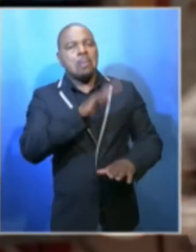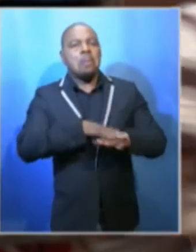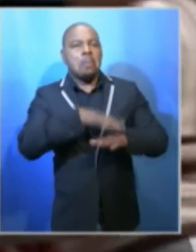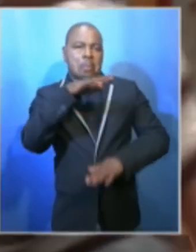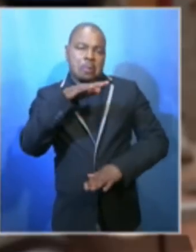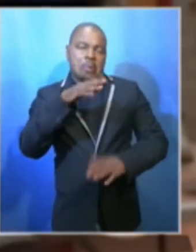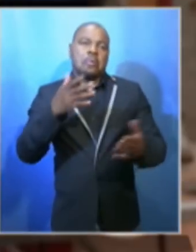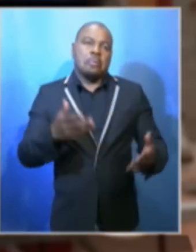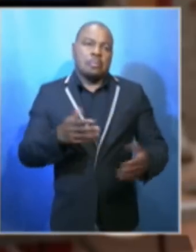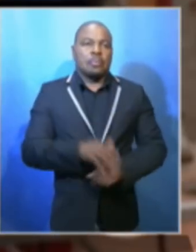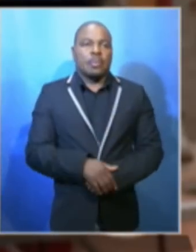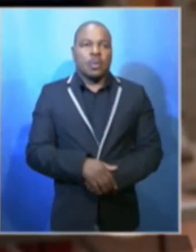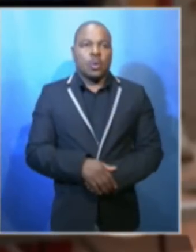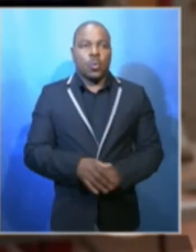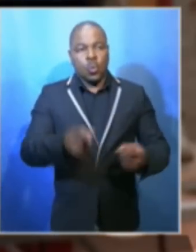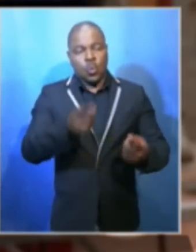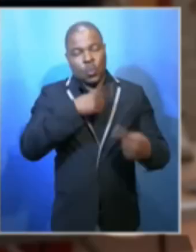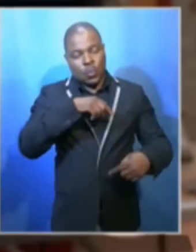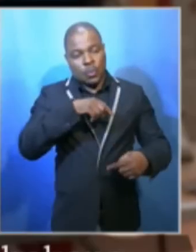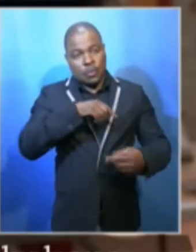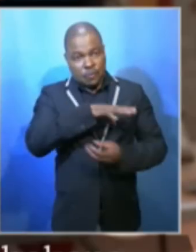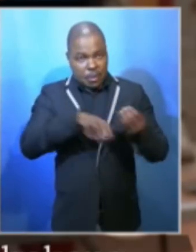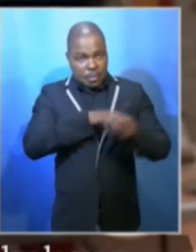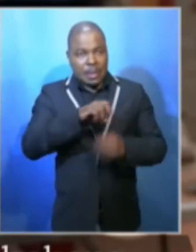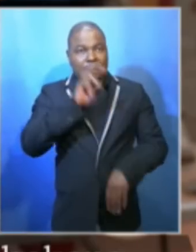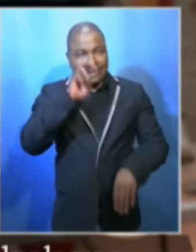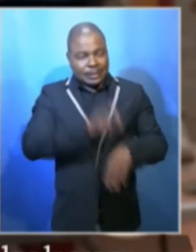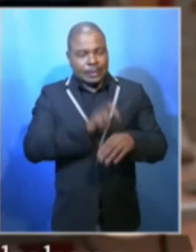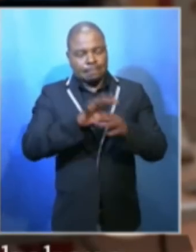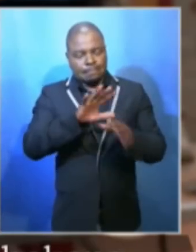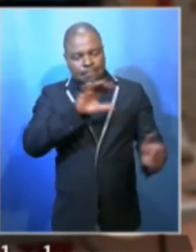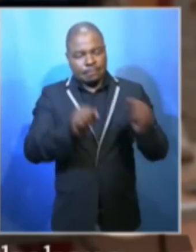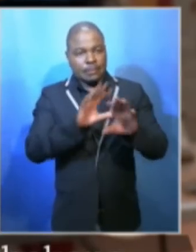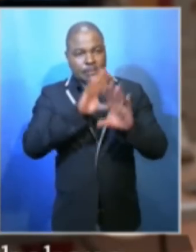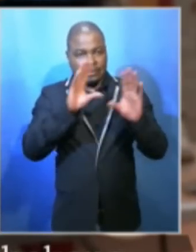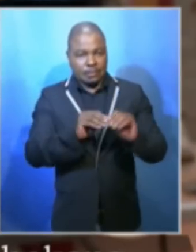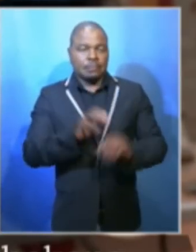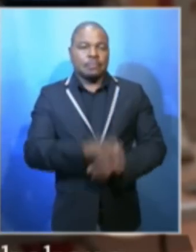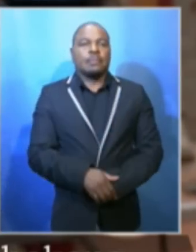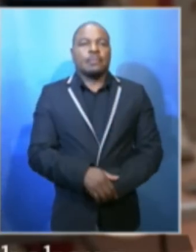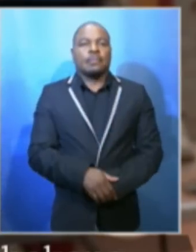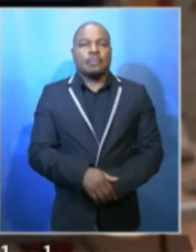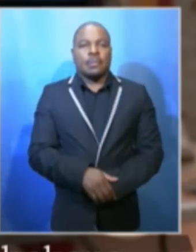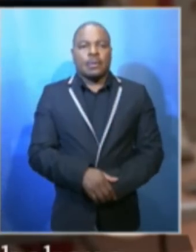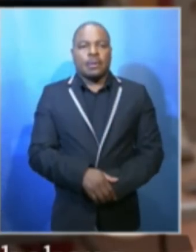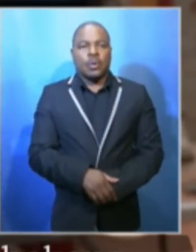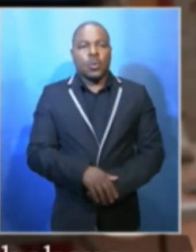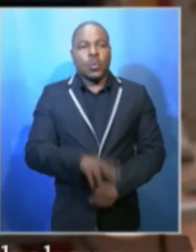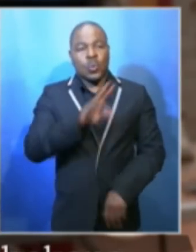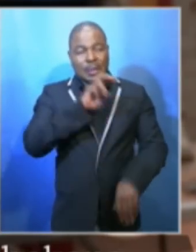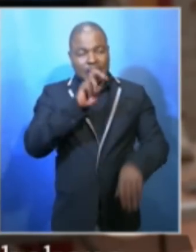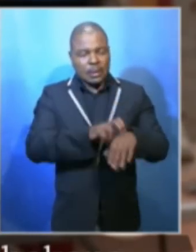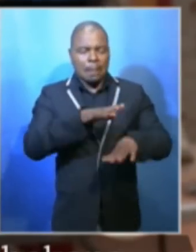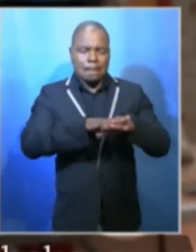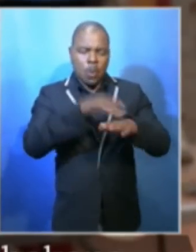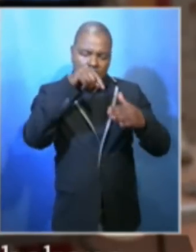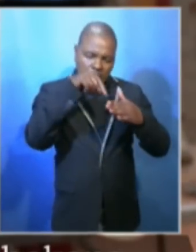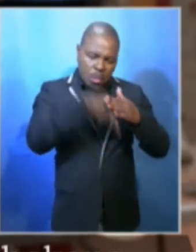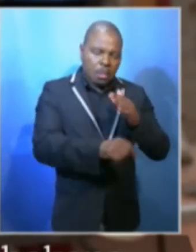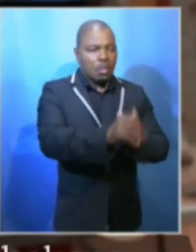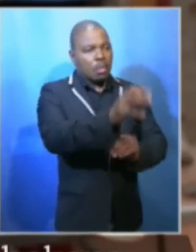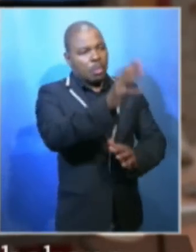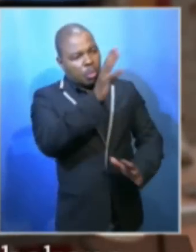We need a closure as a family. I say sitwisisa gore ko umelele yini. He need a more explanation from bona ku ba